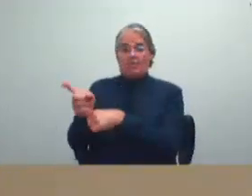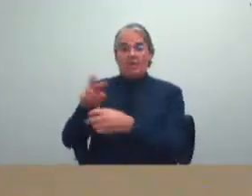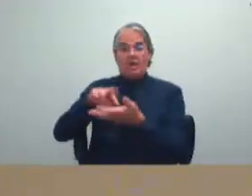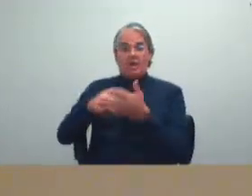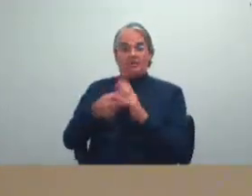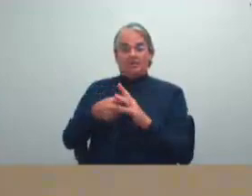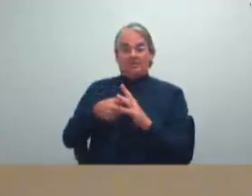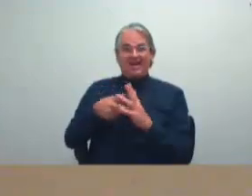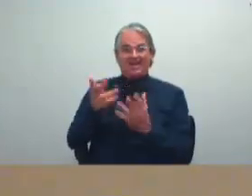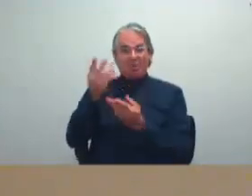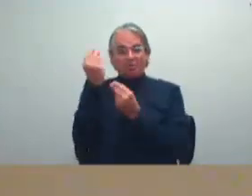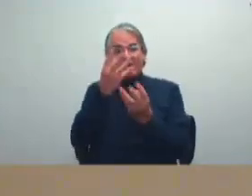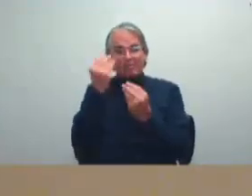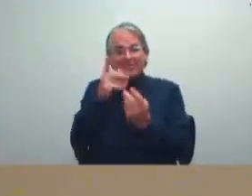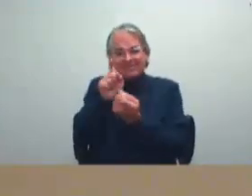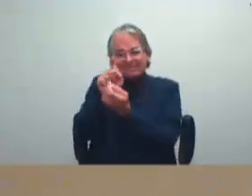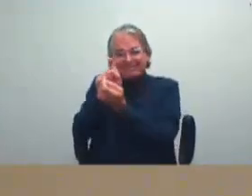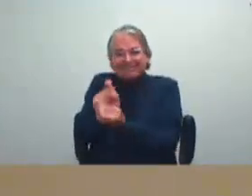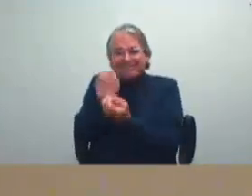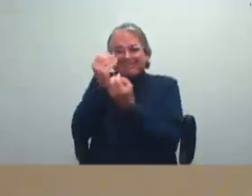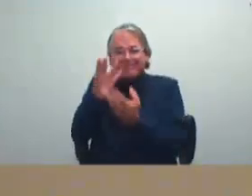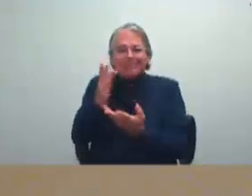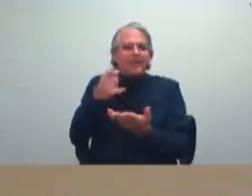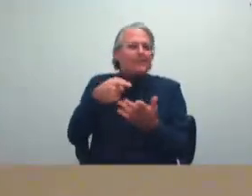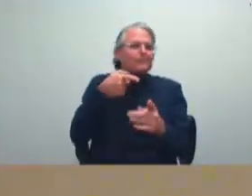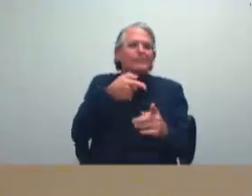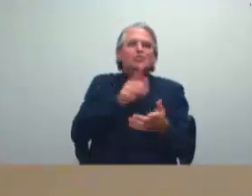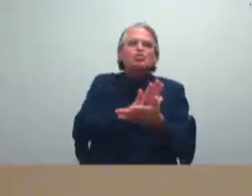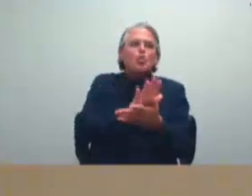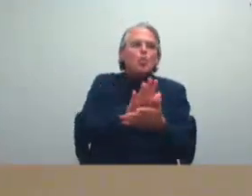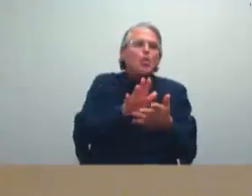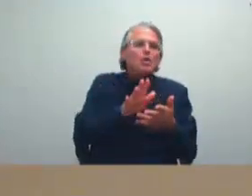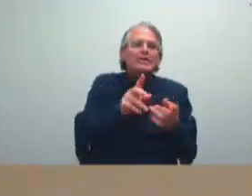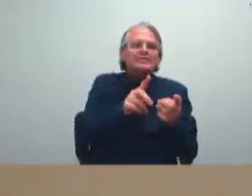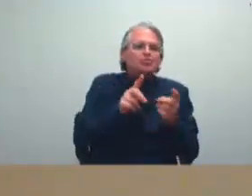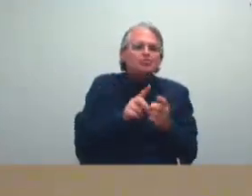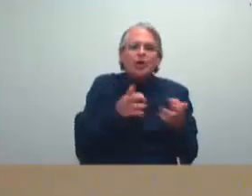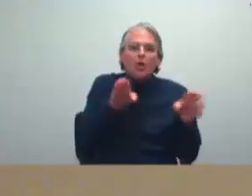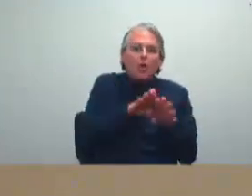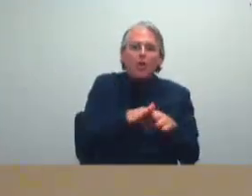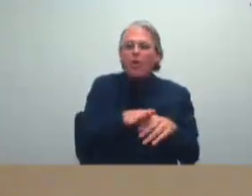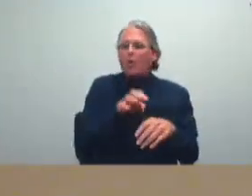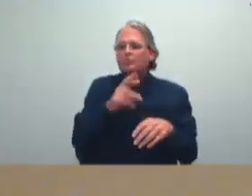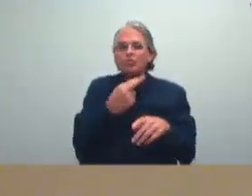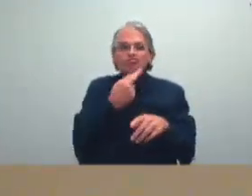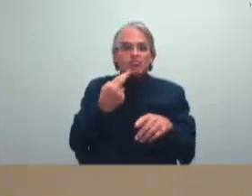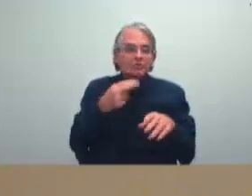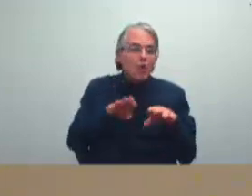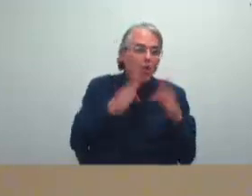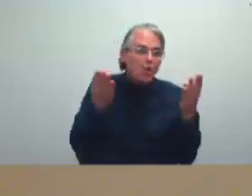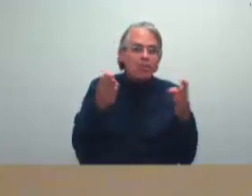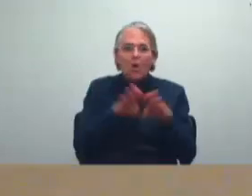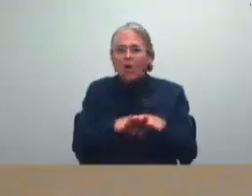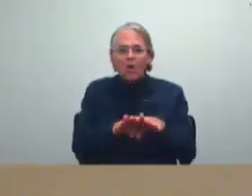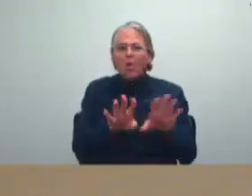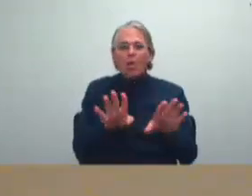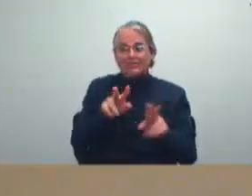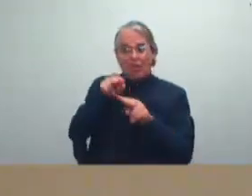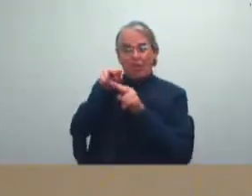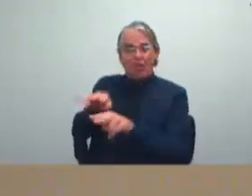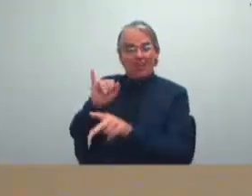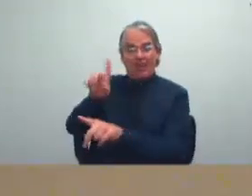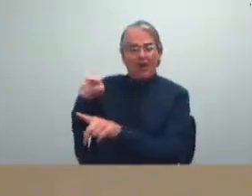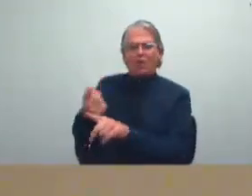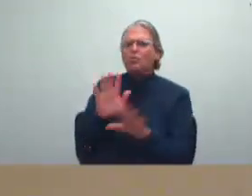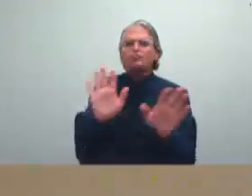like the school district or shutting down restaurants or something like that. But everyone can still use it as that touchstone to what's going on with